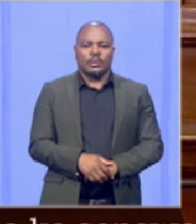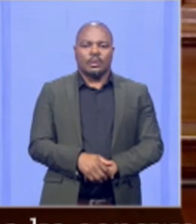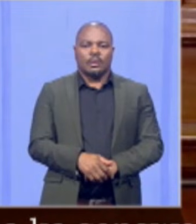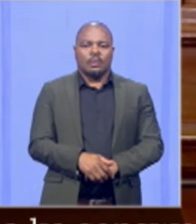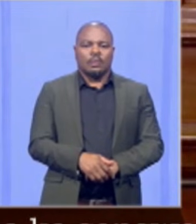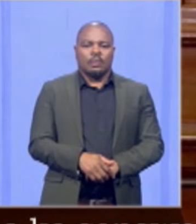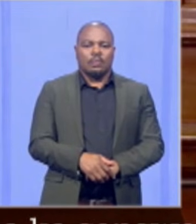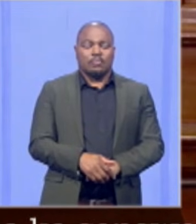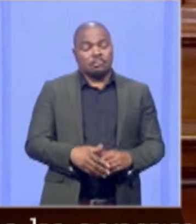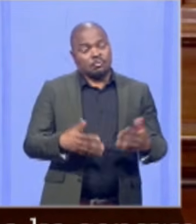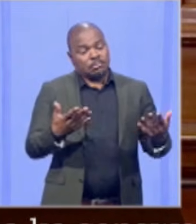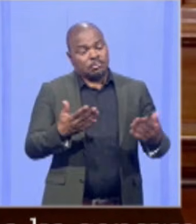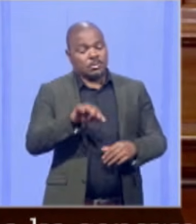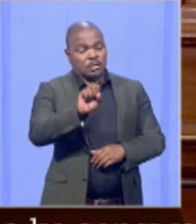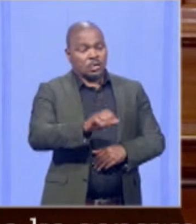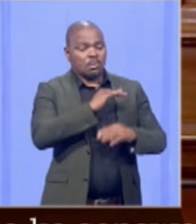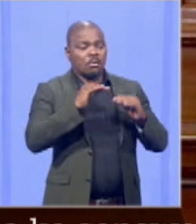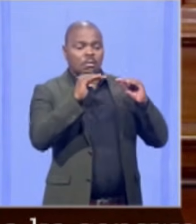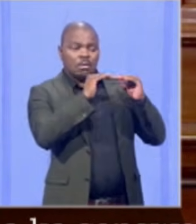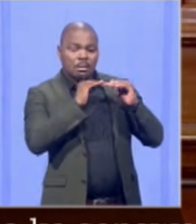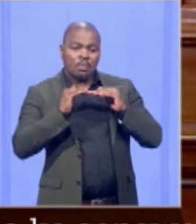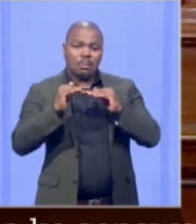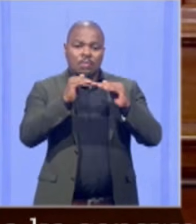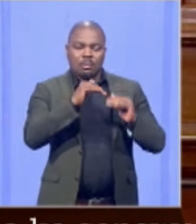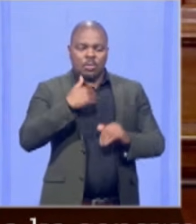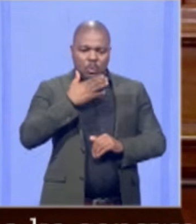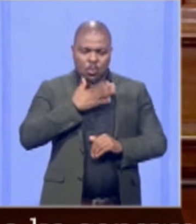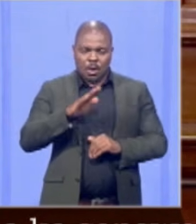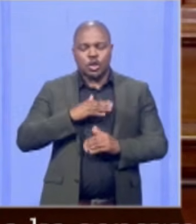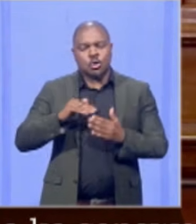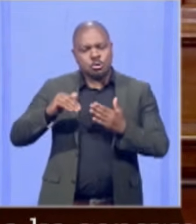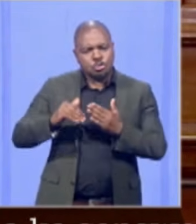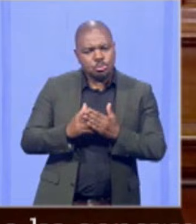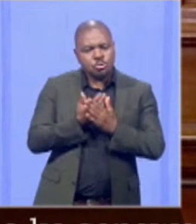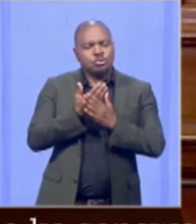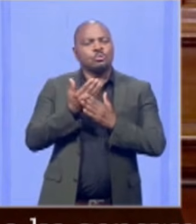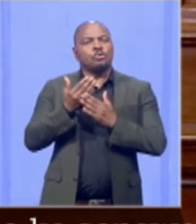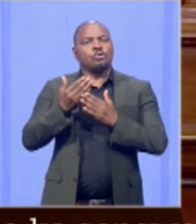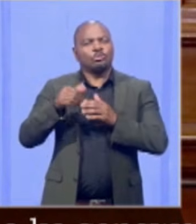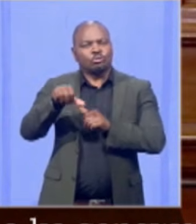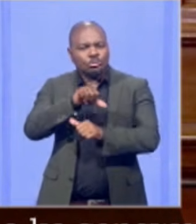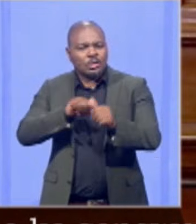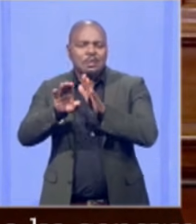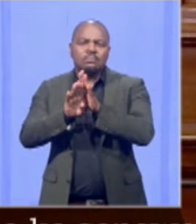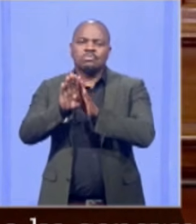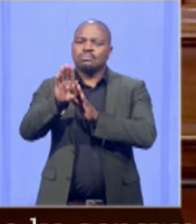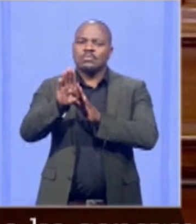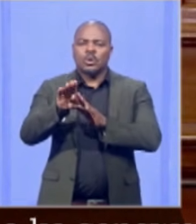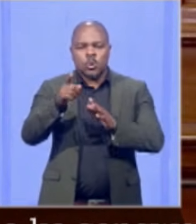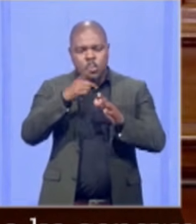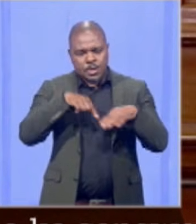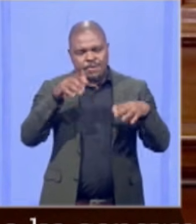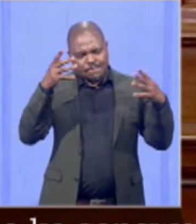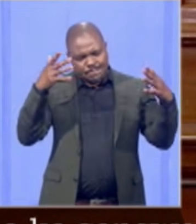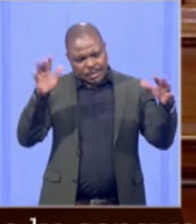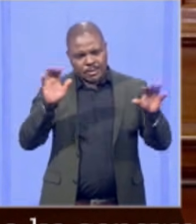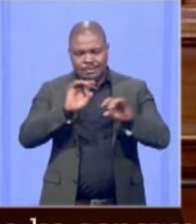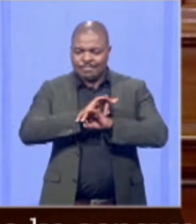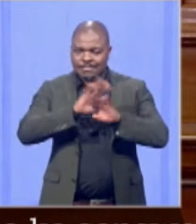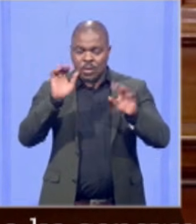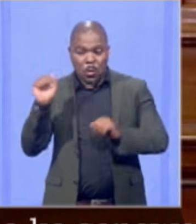As a democratic country committed to building a new society, we have stated unequivocally that